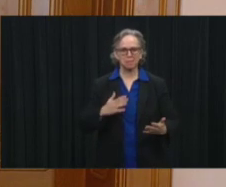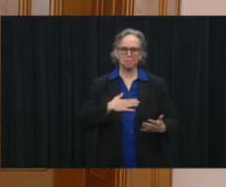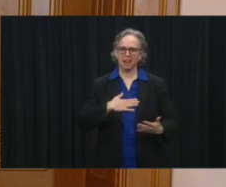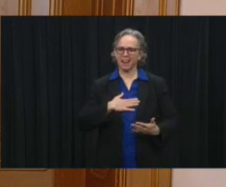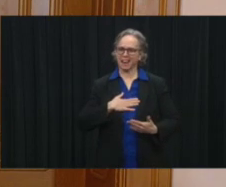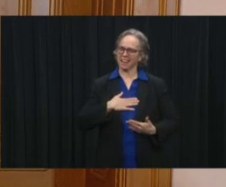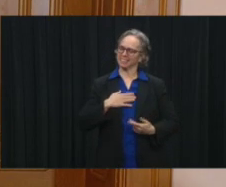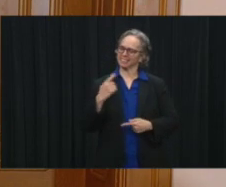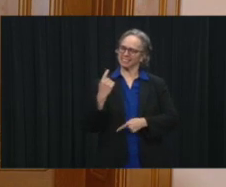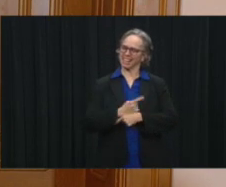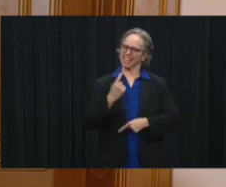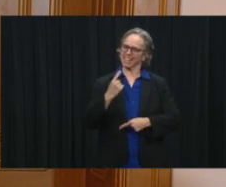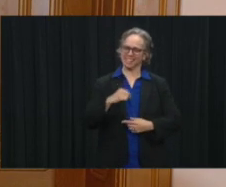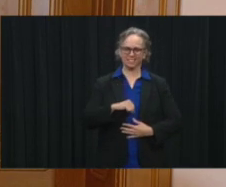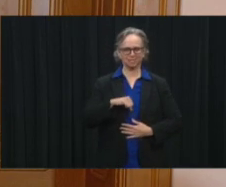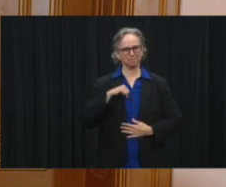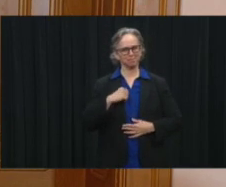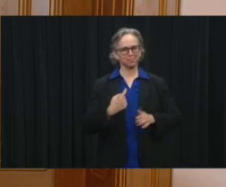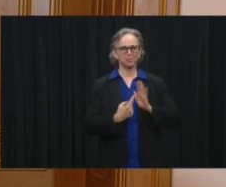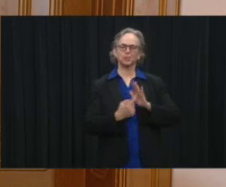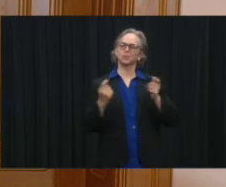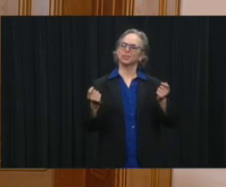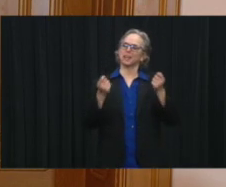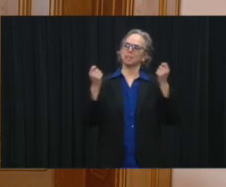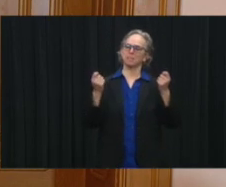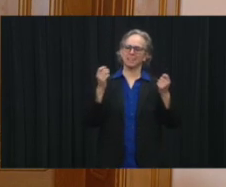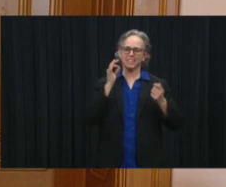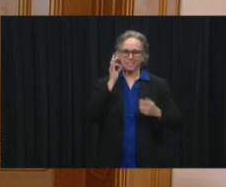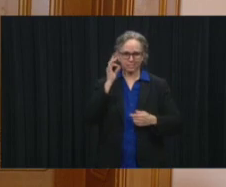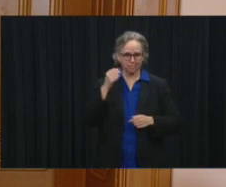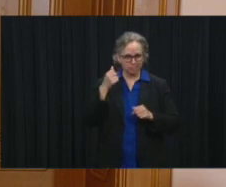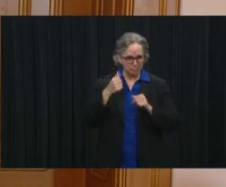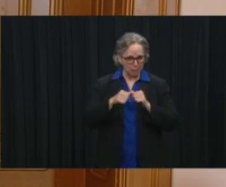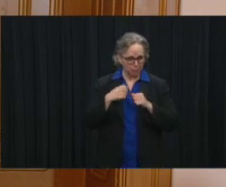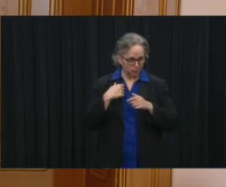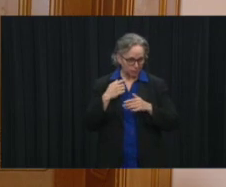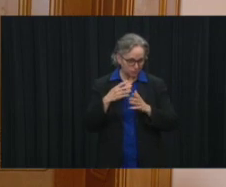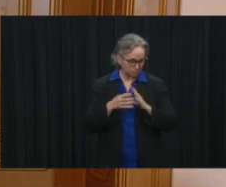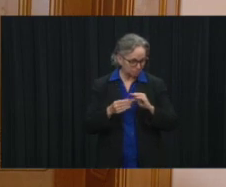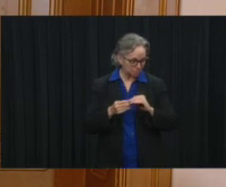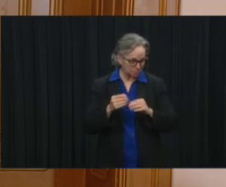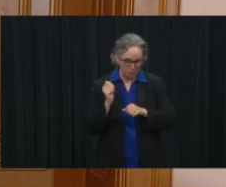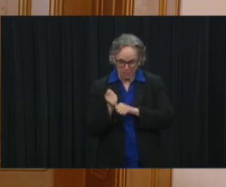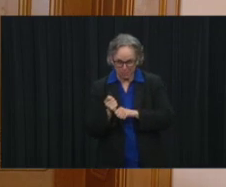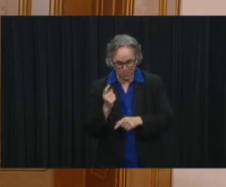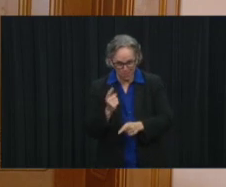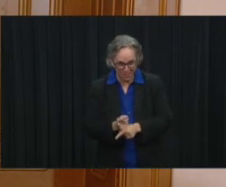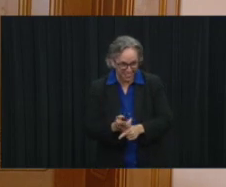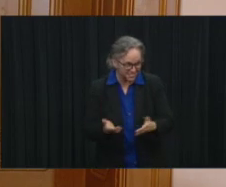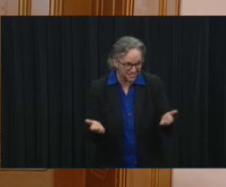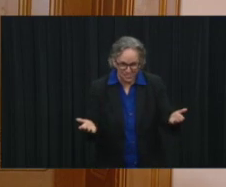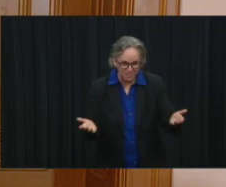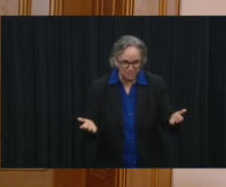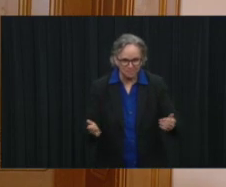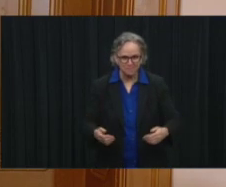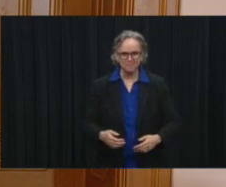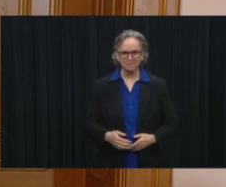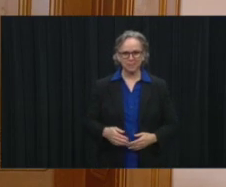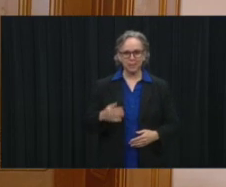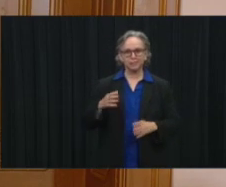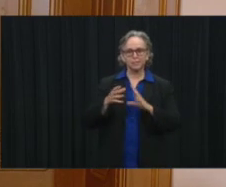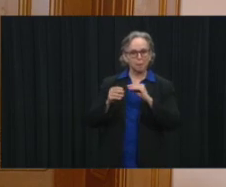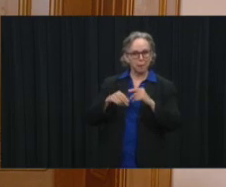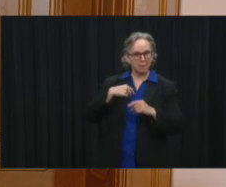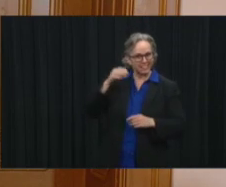trivia. Talked a little baseball trivia. Talked yesterday about my dad in the